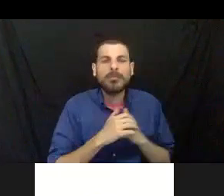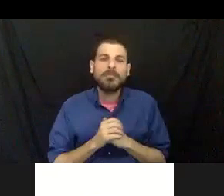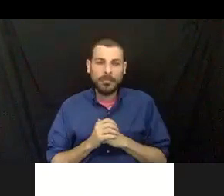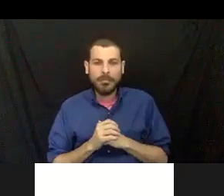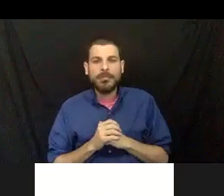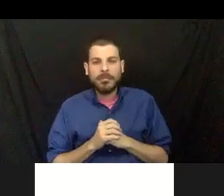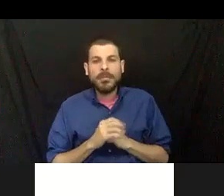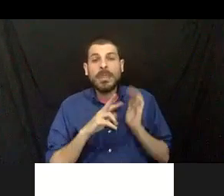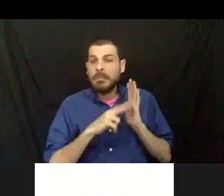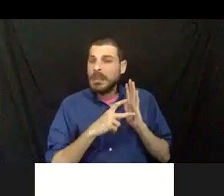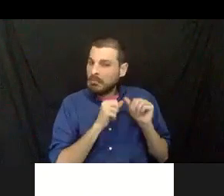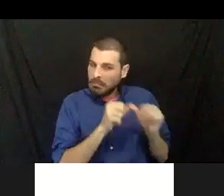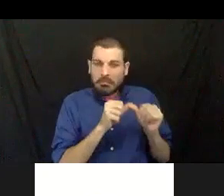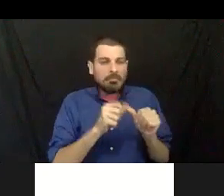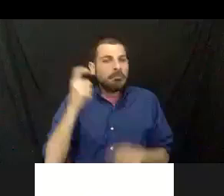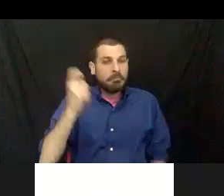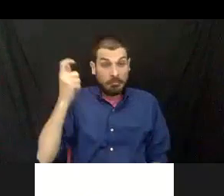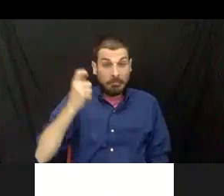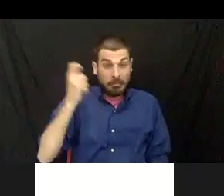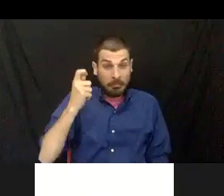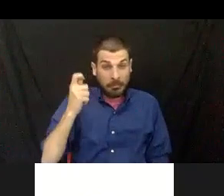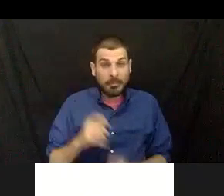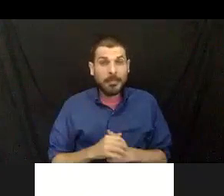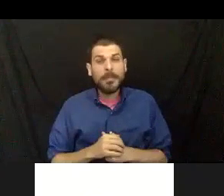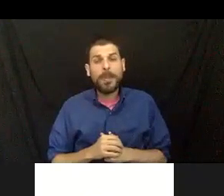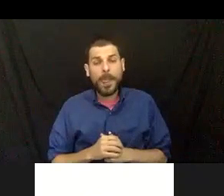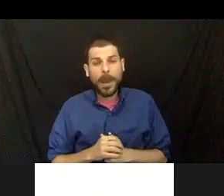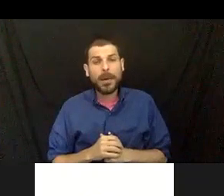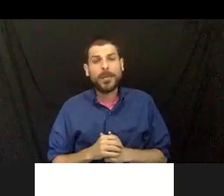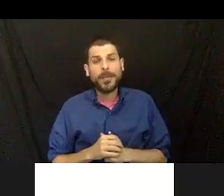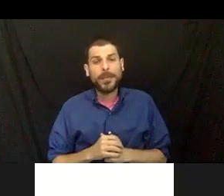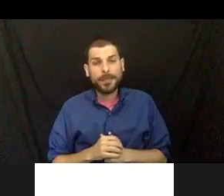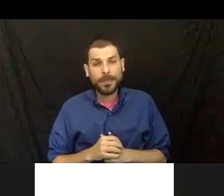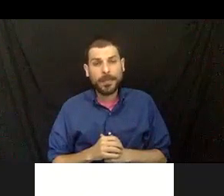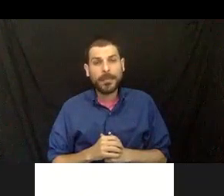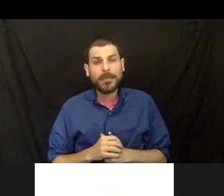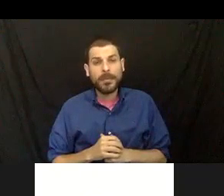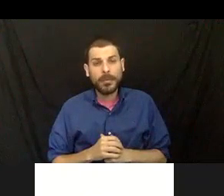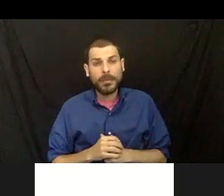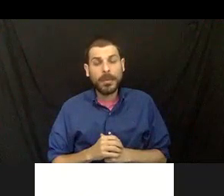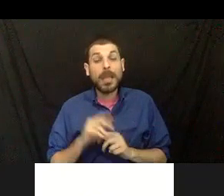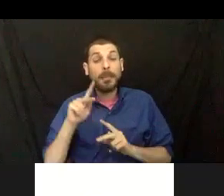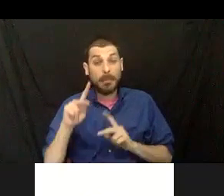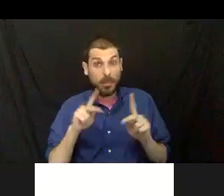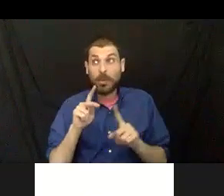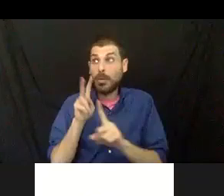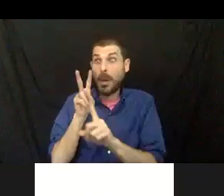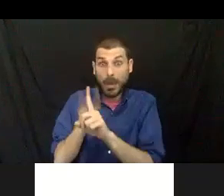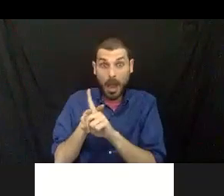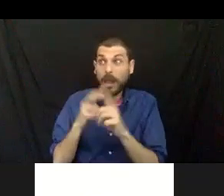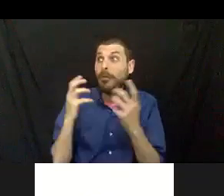unemployment. And that, people, if they're eligible for it, can get it going into